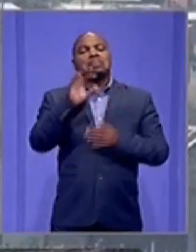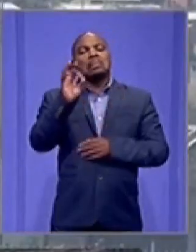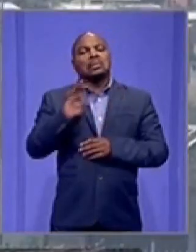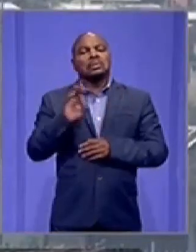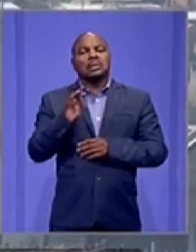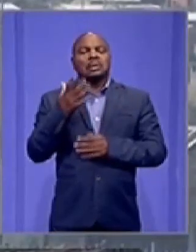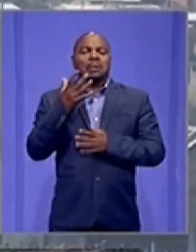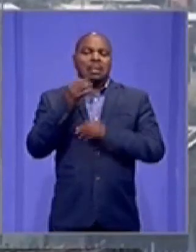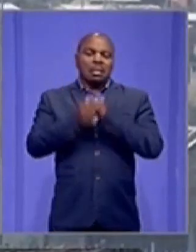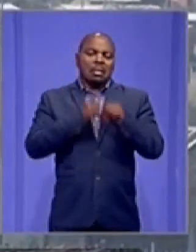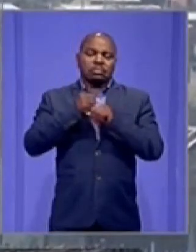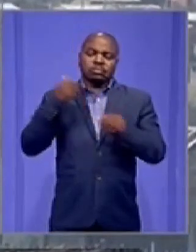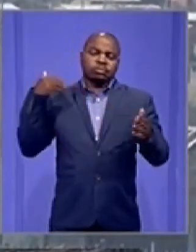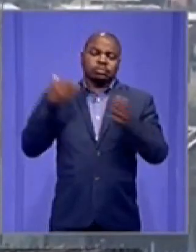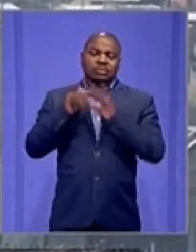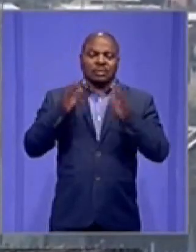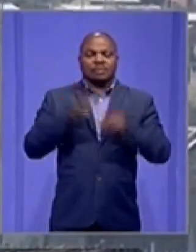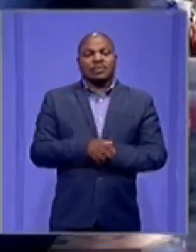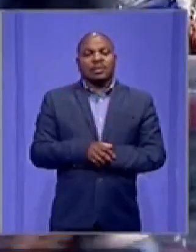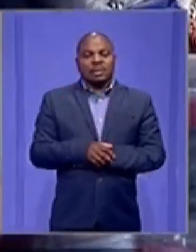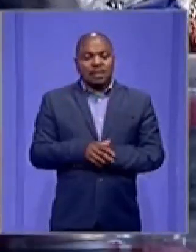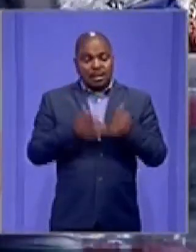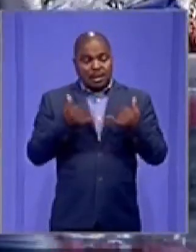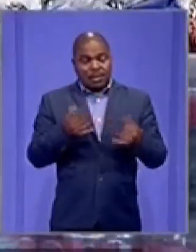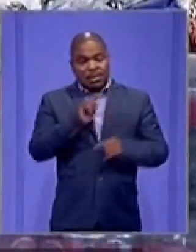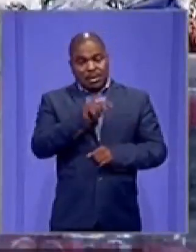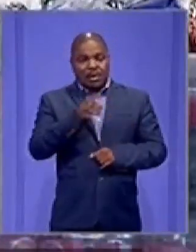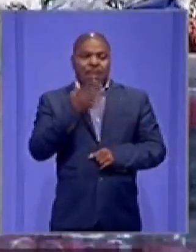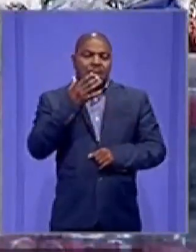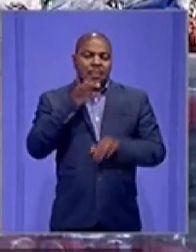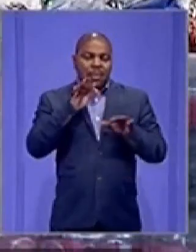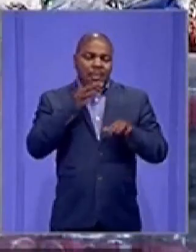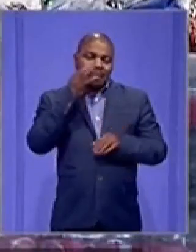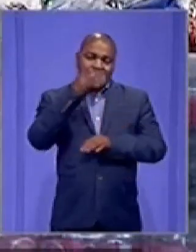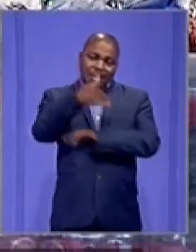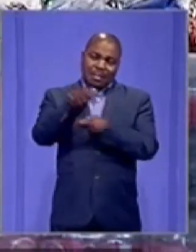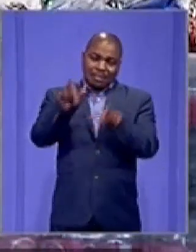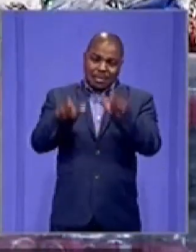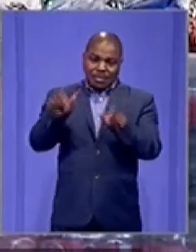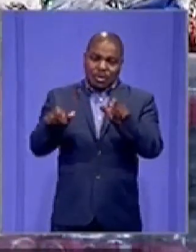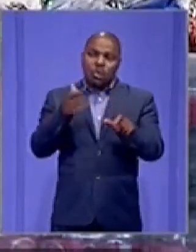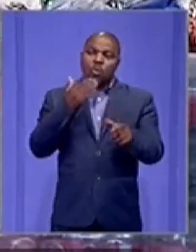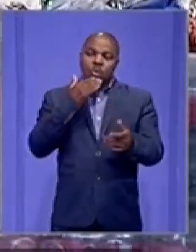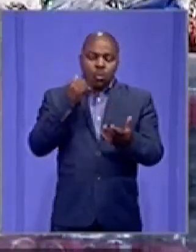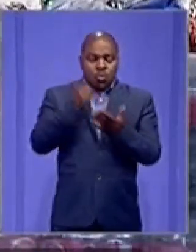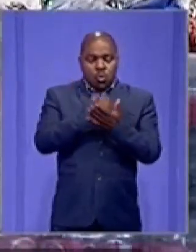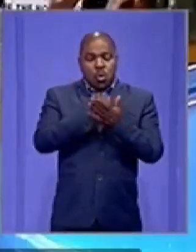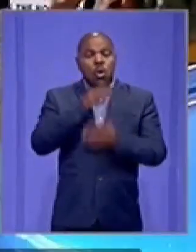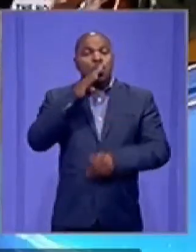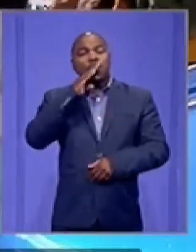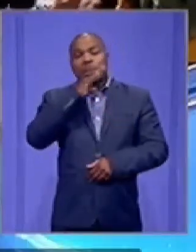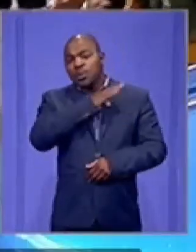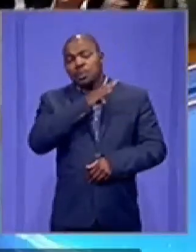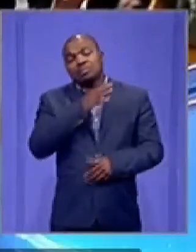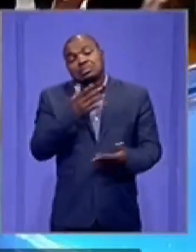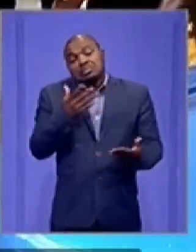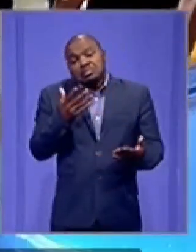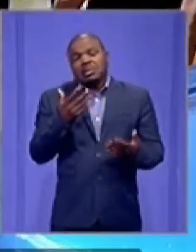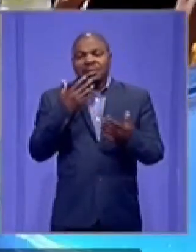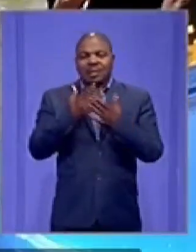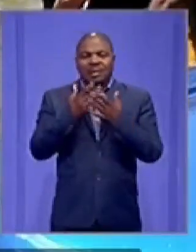di le 10 tse di fetileng. Le fa go ntse jalo, baagi ba re batswakwa ba ba senang ditlankana tsa boitshupo ba ka fetola palo